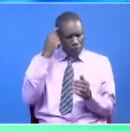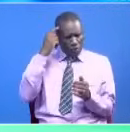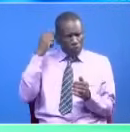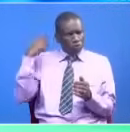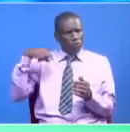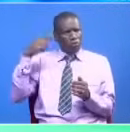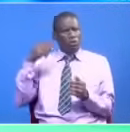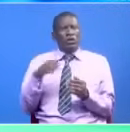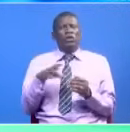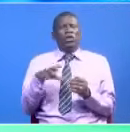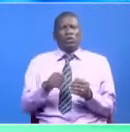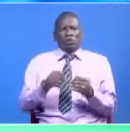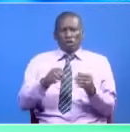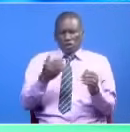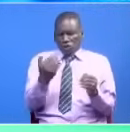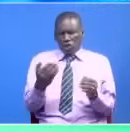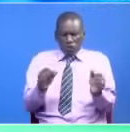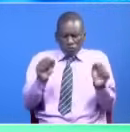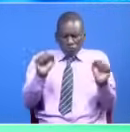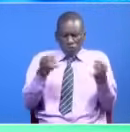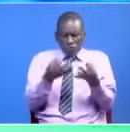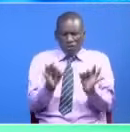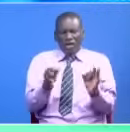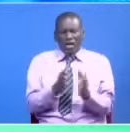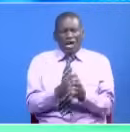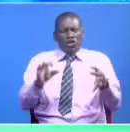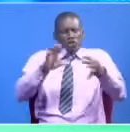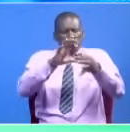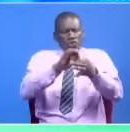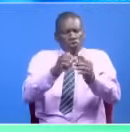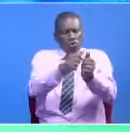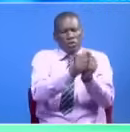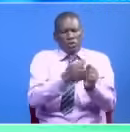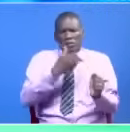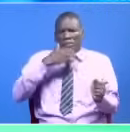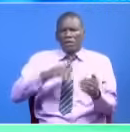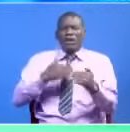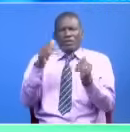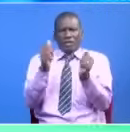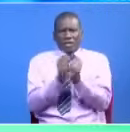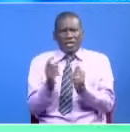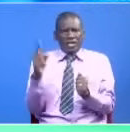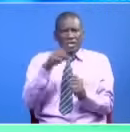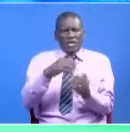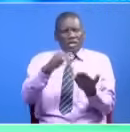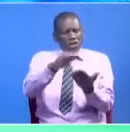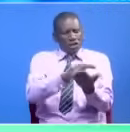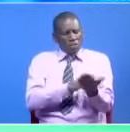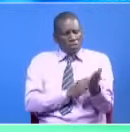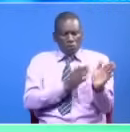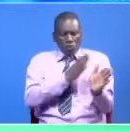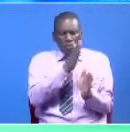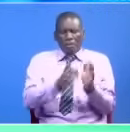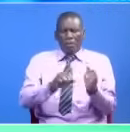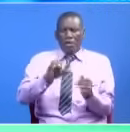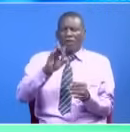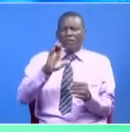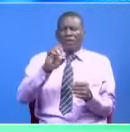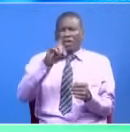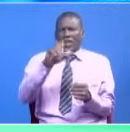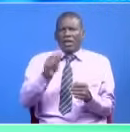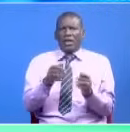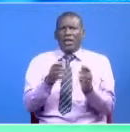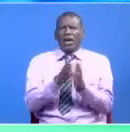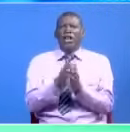rescued, reunited with the parents after 10 days. This report was compiled by Frida Okachi and voiced